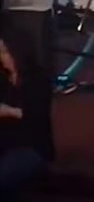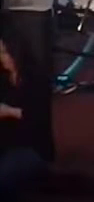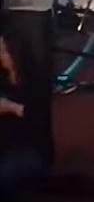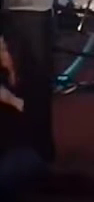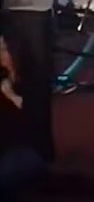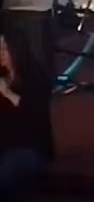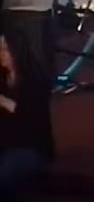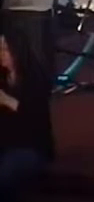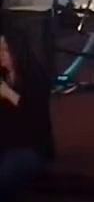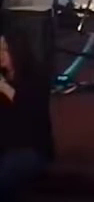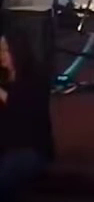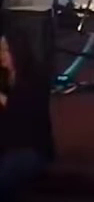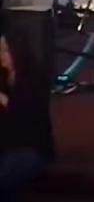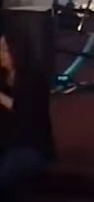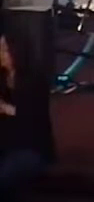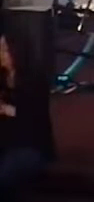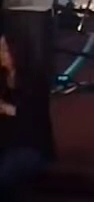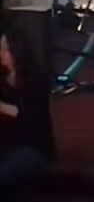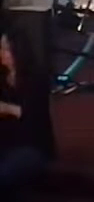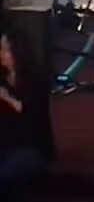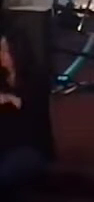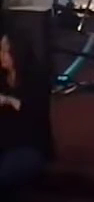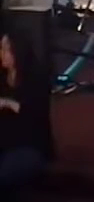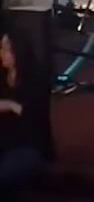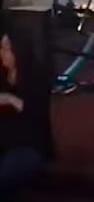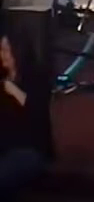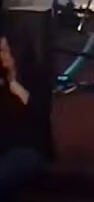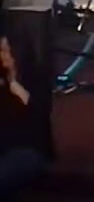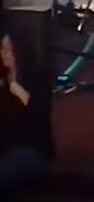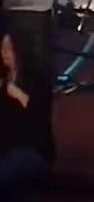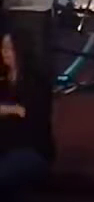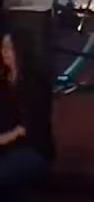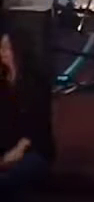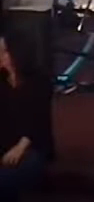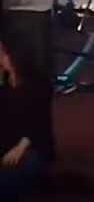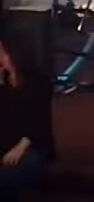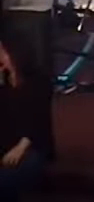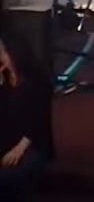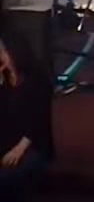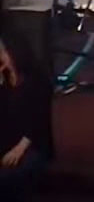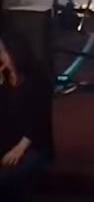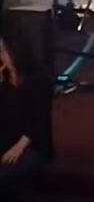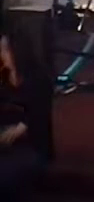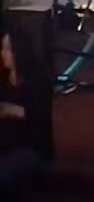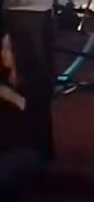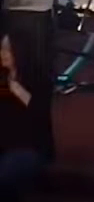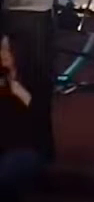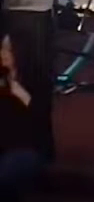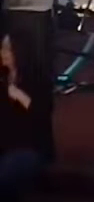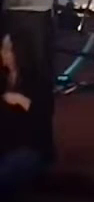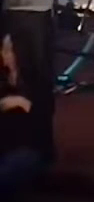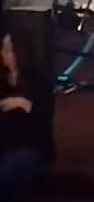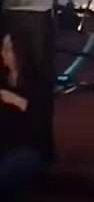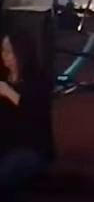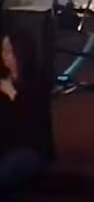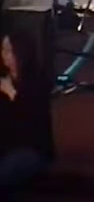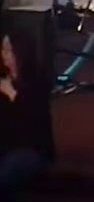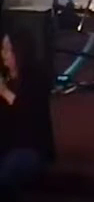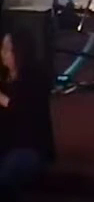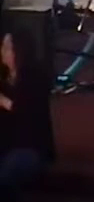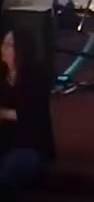leadership ability, take that responsibility seriously. Take your leadership